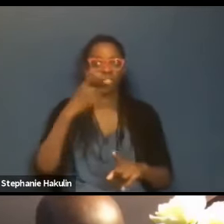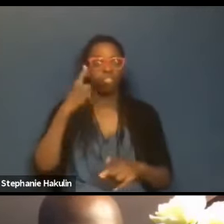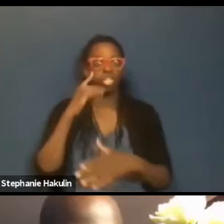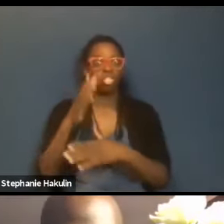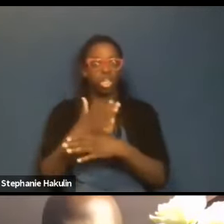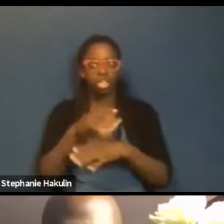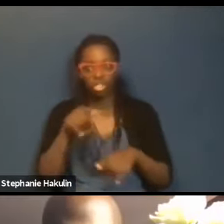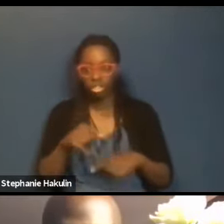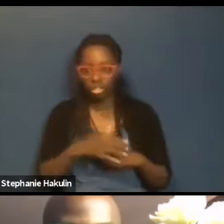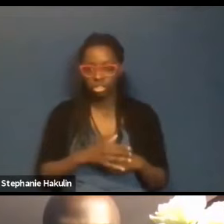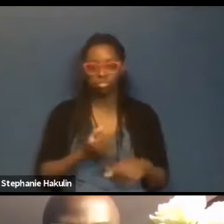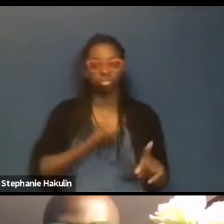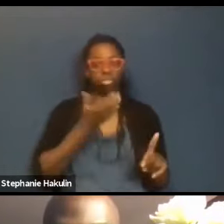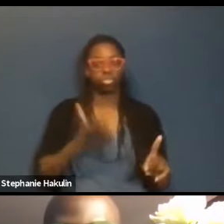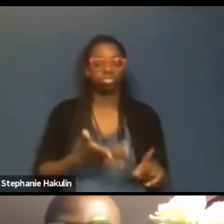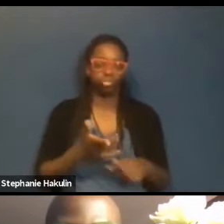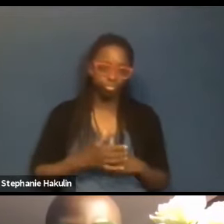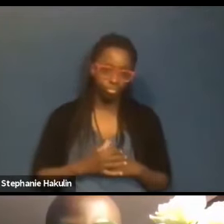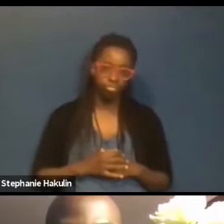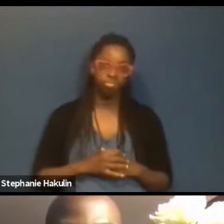touched me.